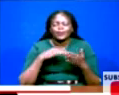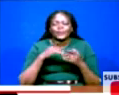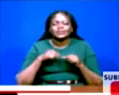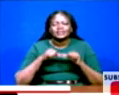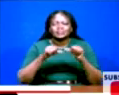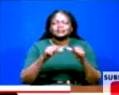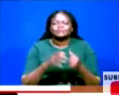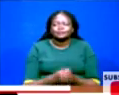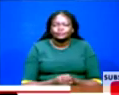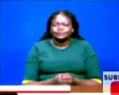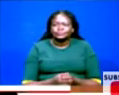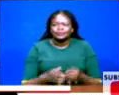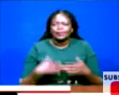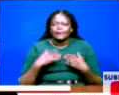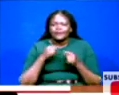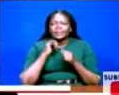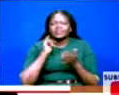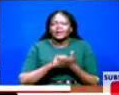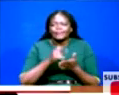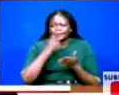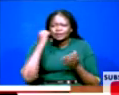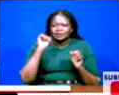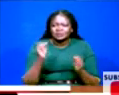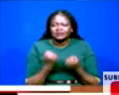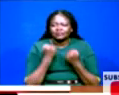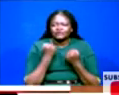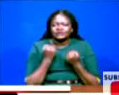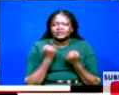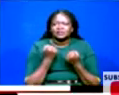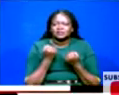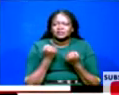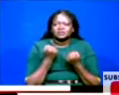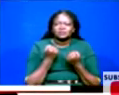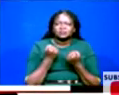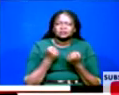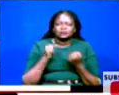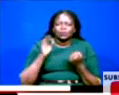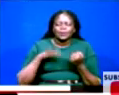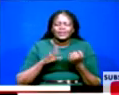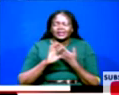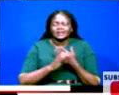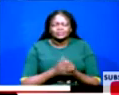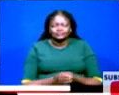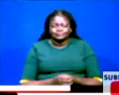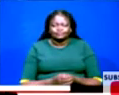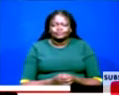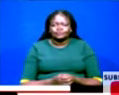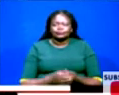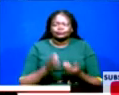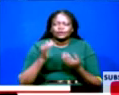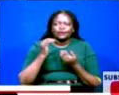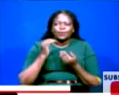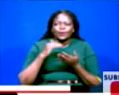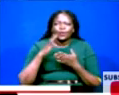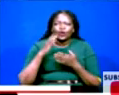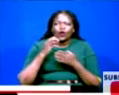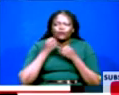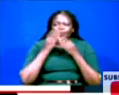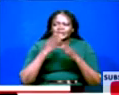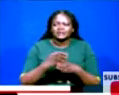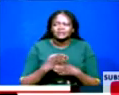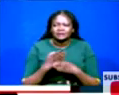one. Excited about it because it saves the health of the women in this country. Looking forward to more information sharing with